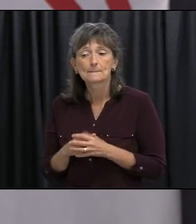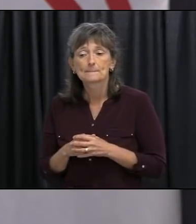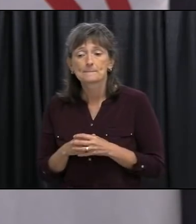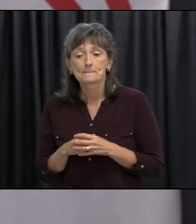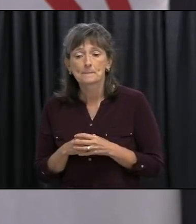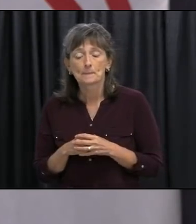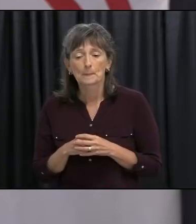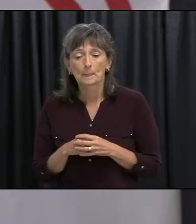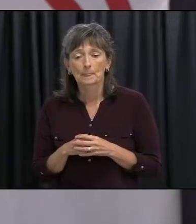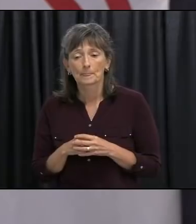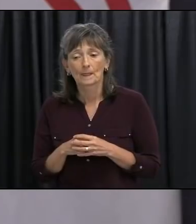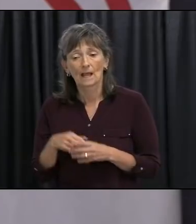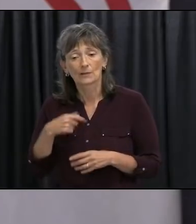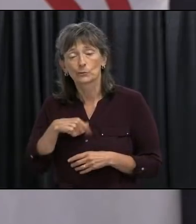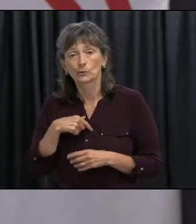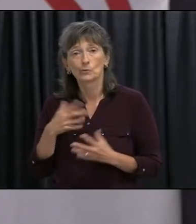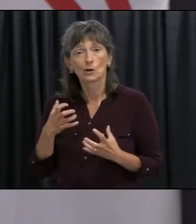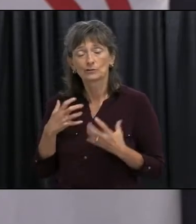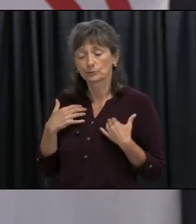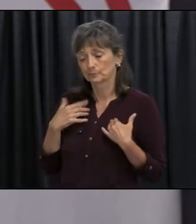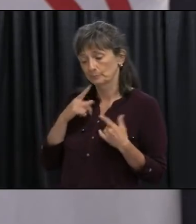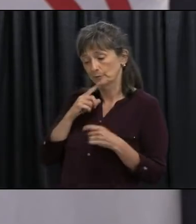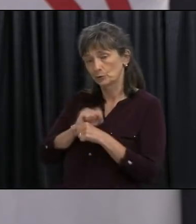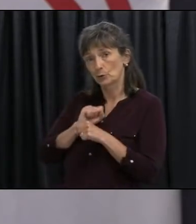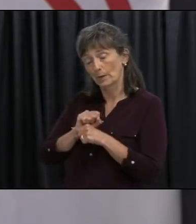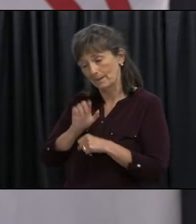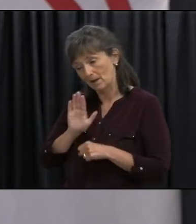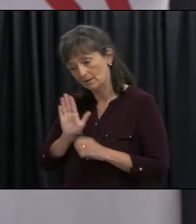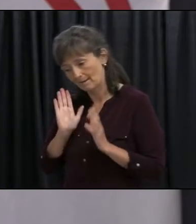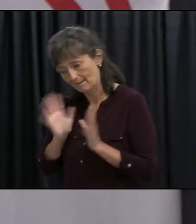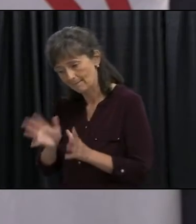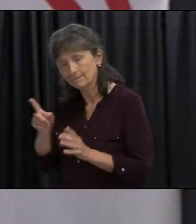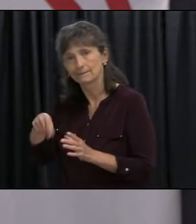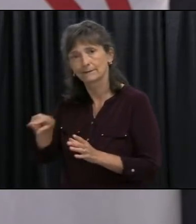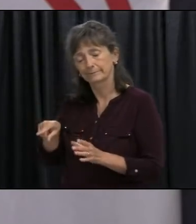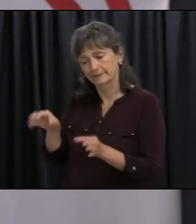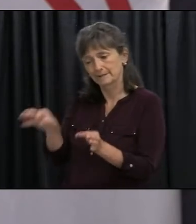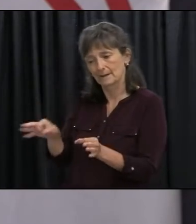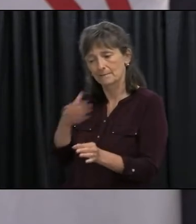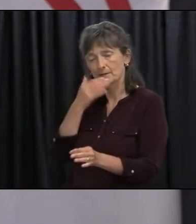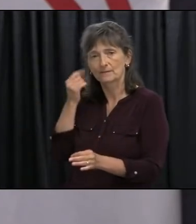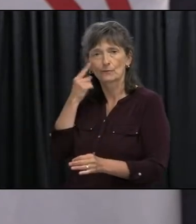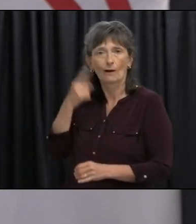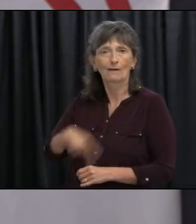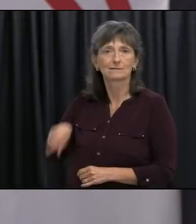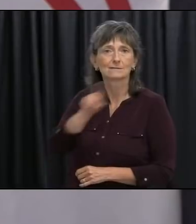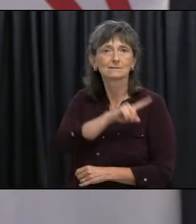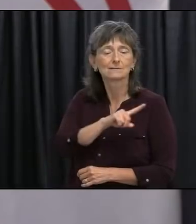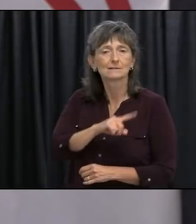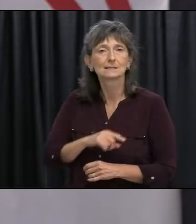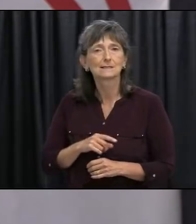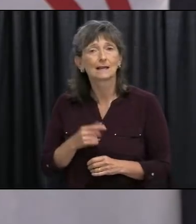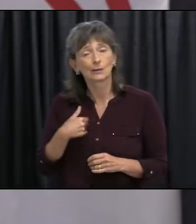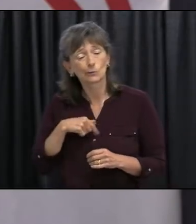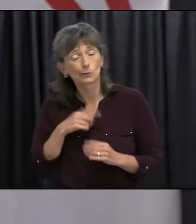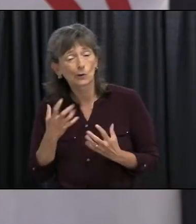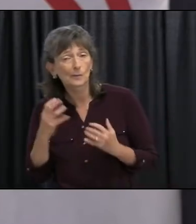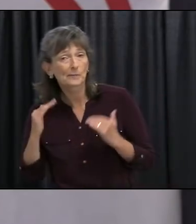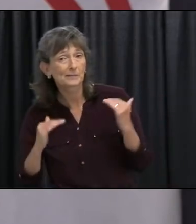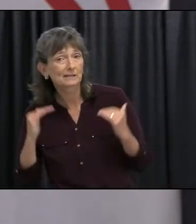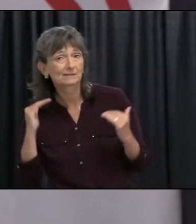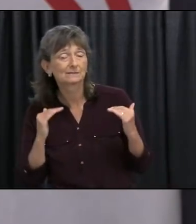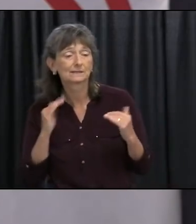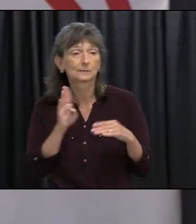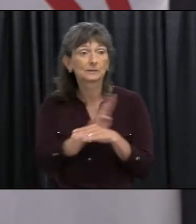to make that decision for our province and our residents. Trying to find a balance to open up our